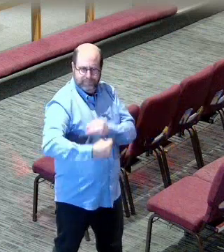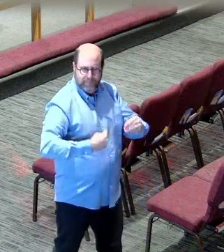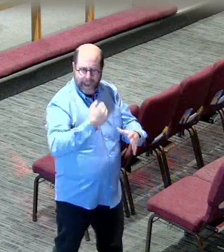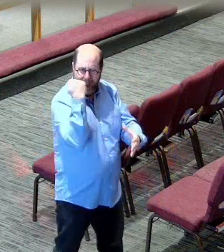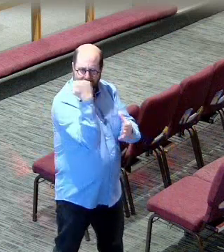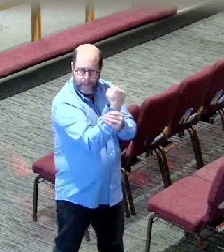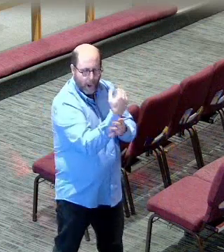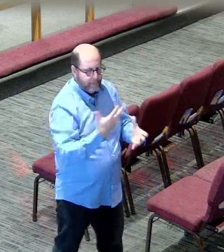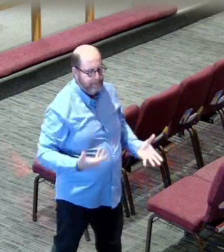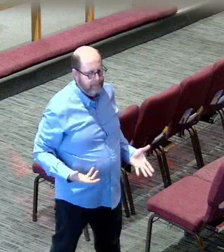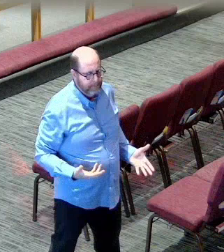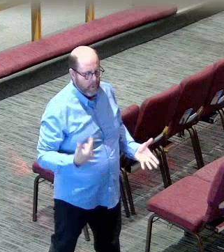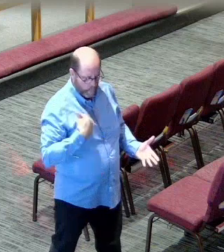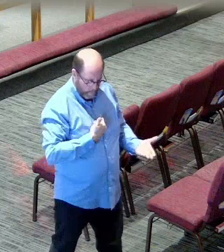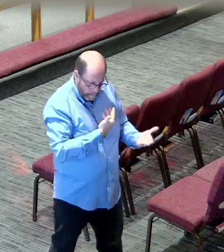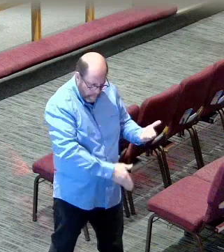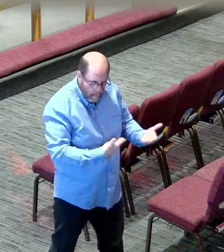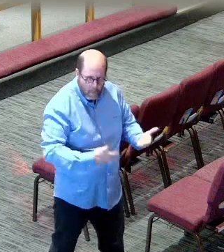prophet Abraham.